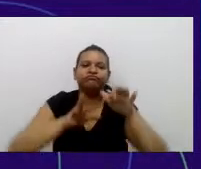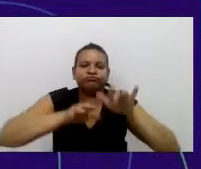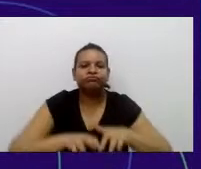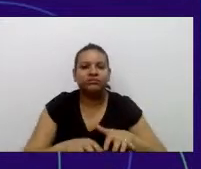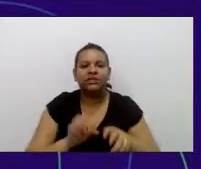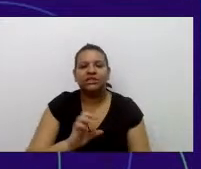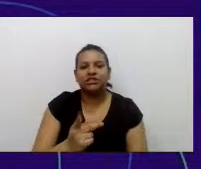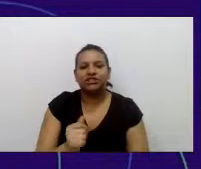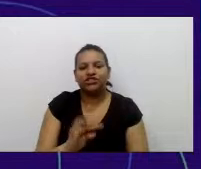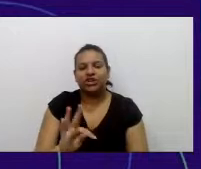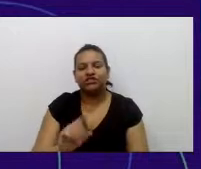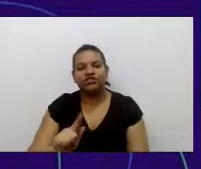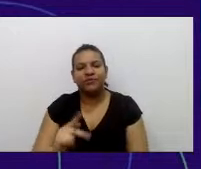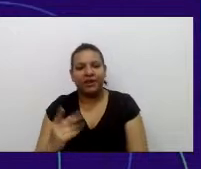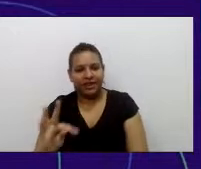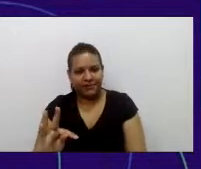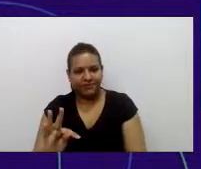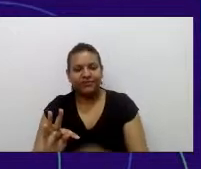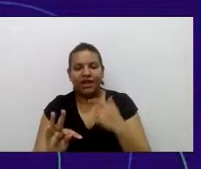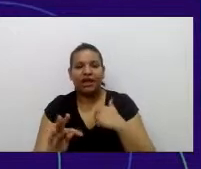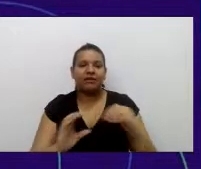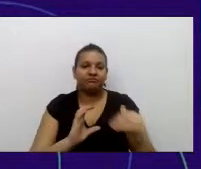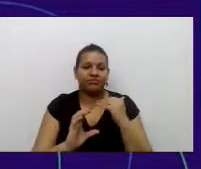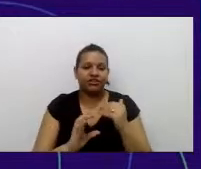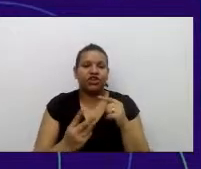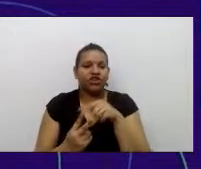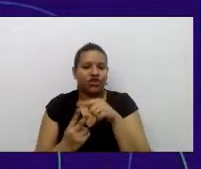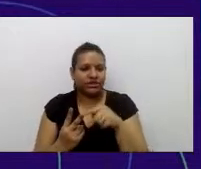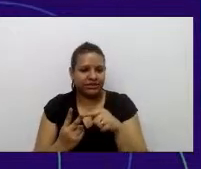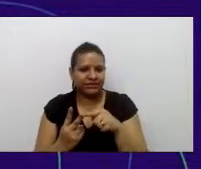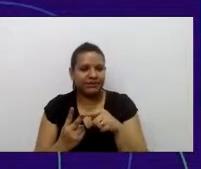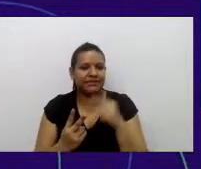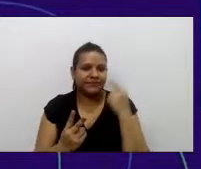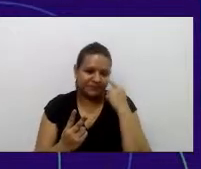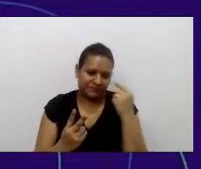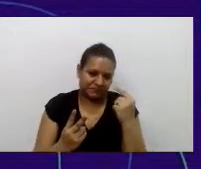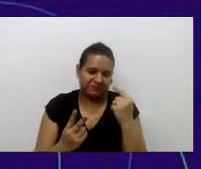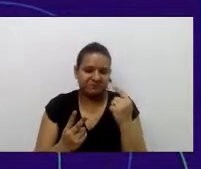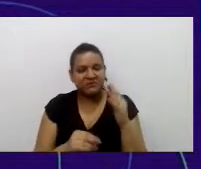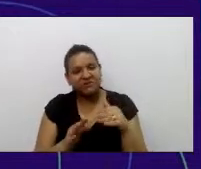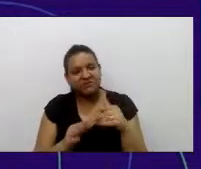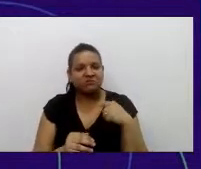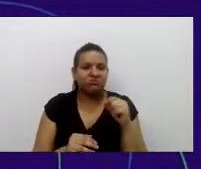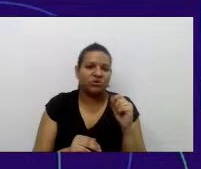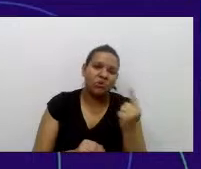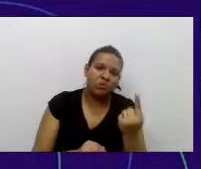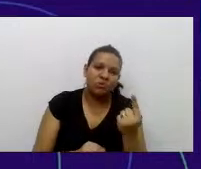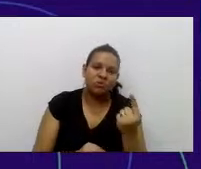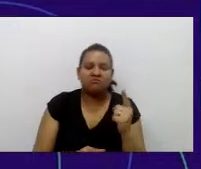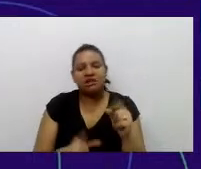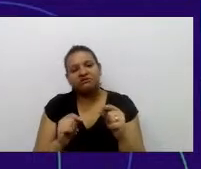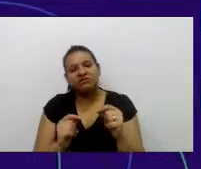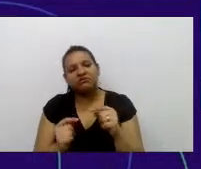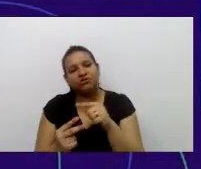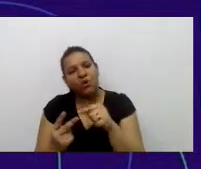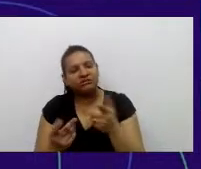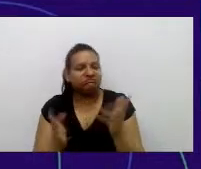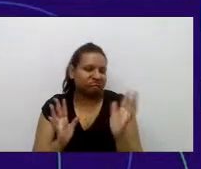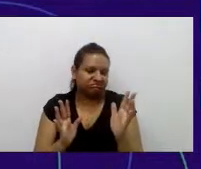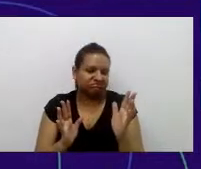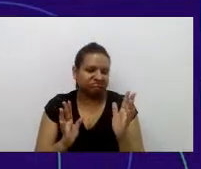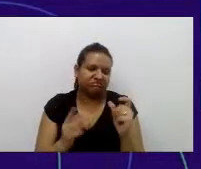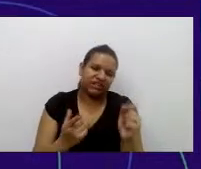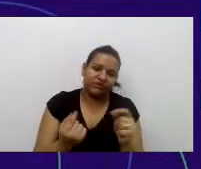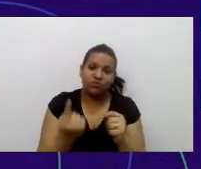these ideas? Maybe one, maybe not the other, but it's definitely sort of having this available as